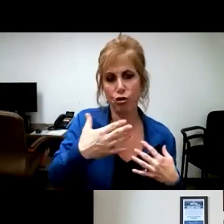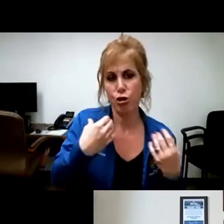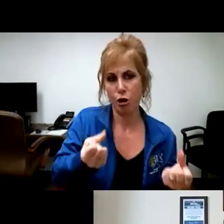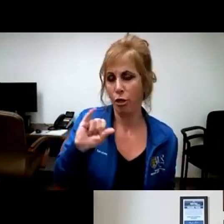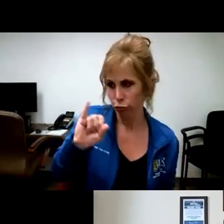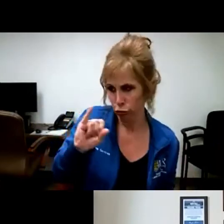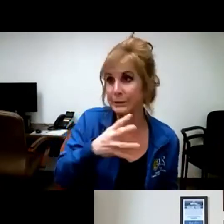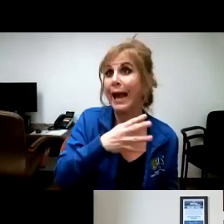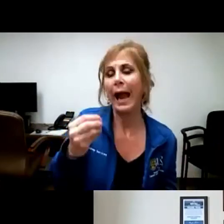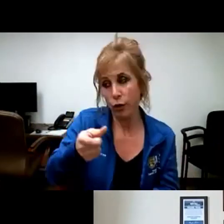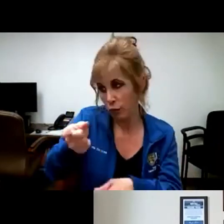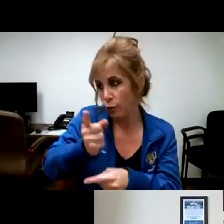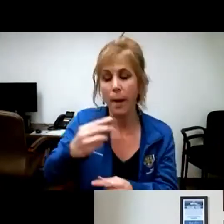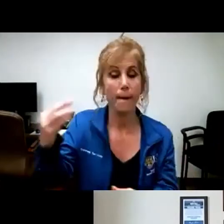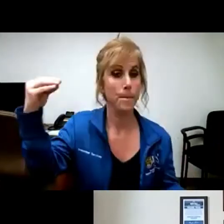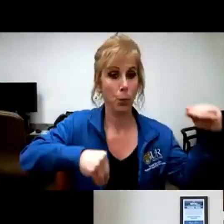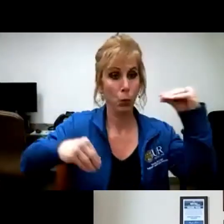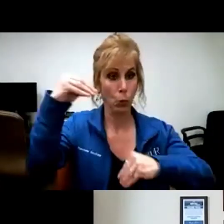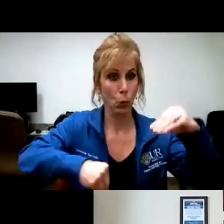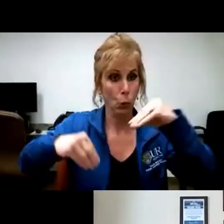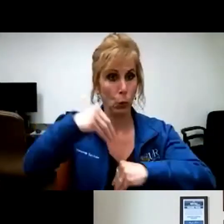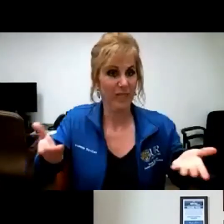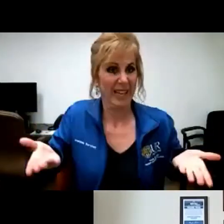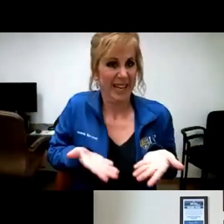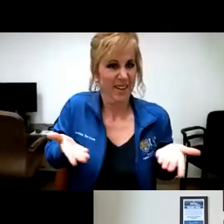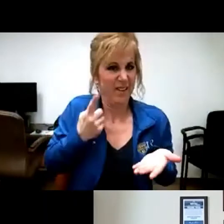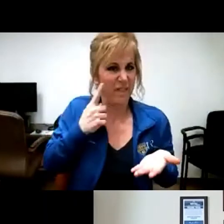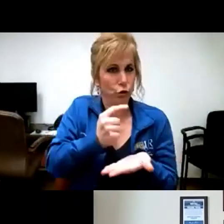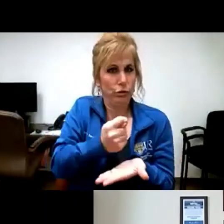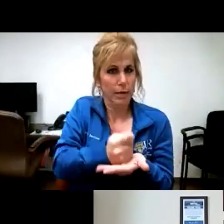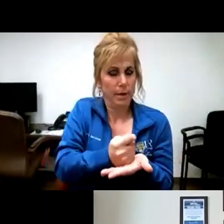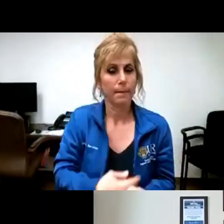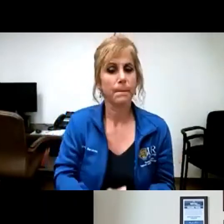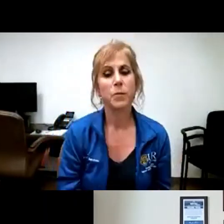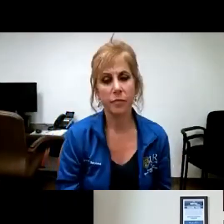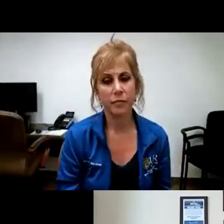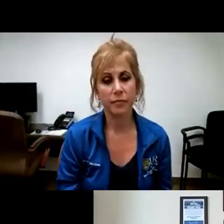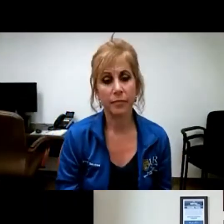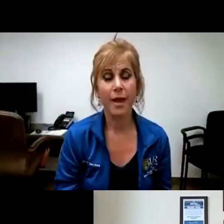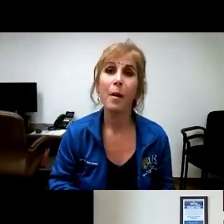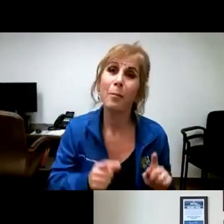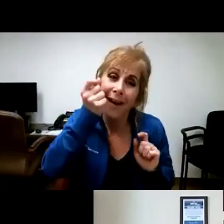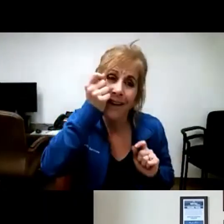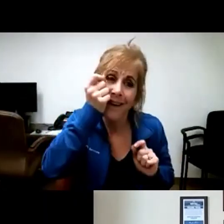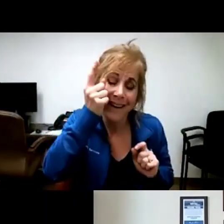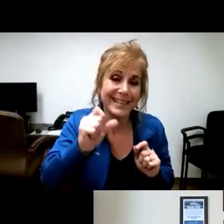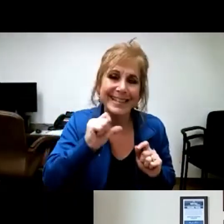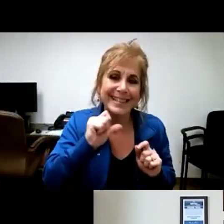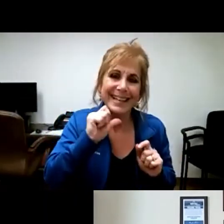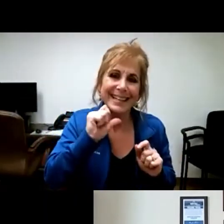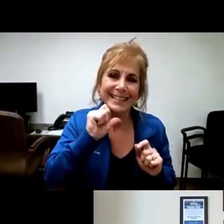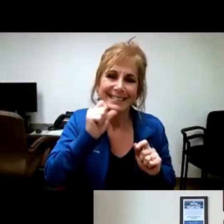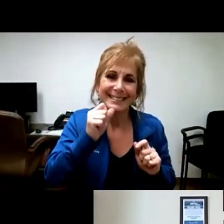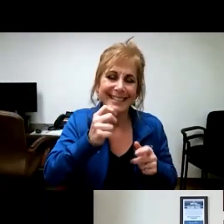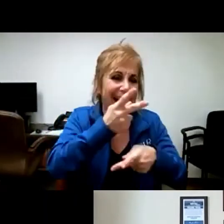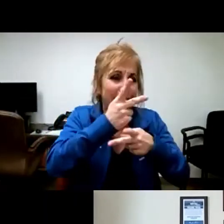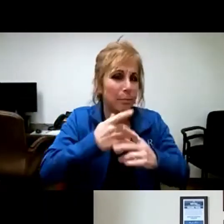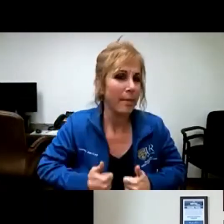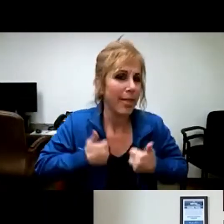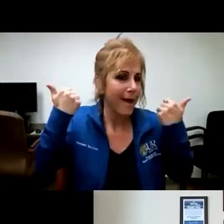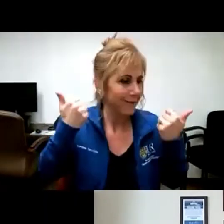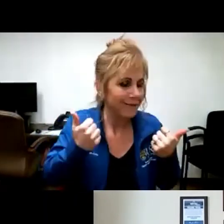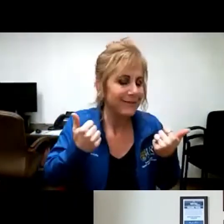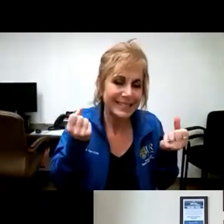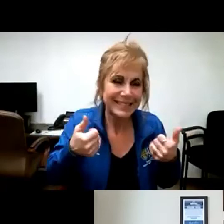possibility. But despite that, we still see a high rate of cancer mortality. So those high screenings and detection of cancers early